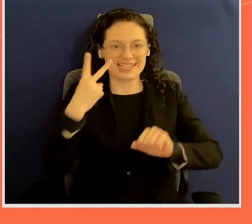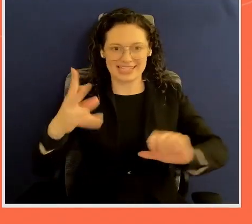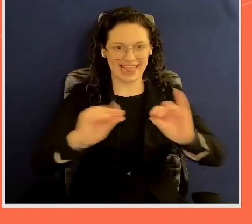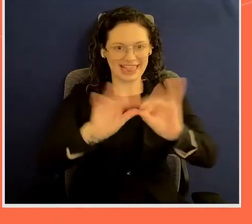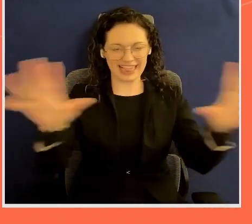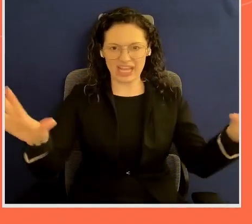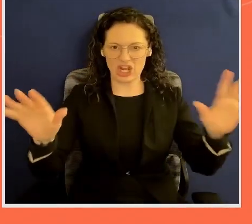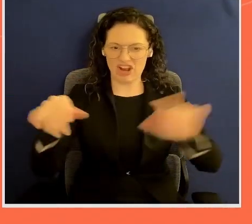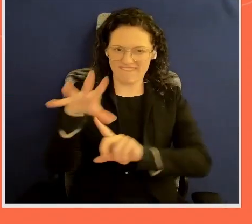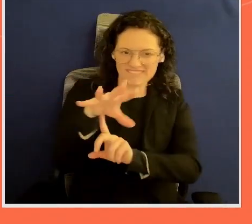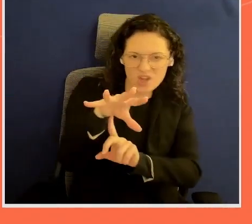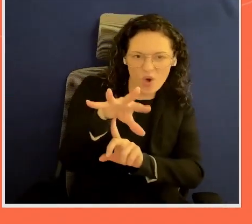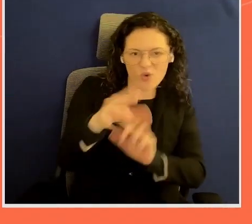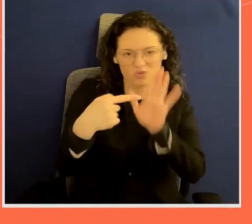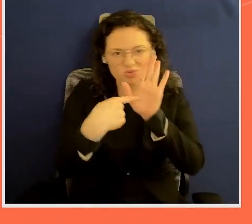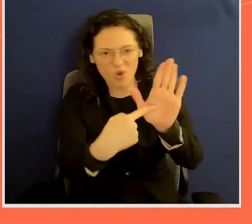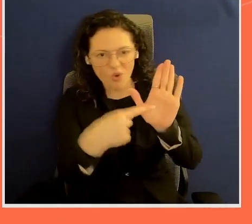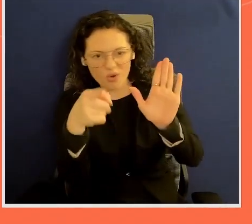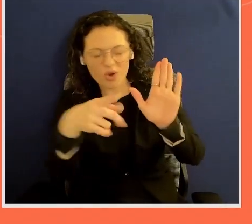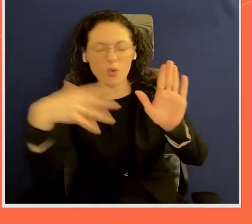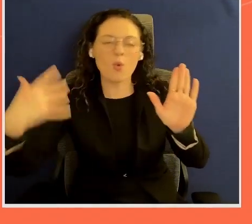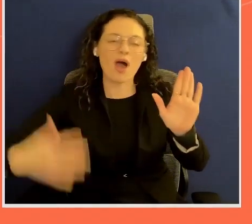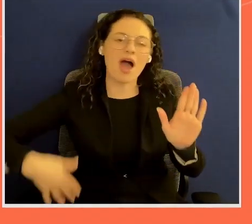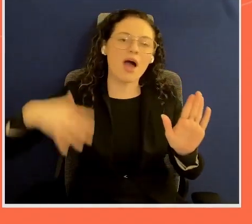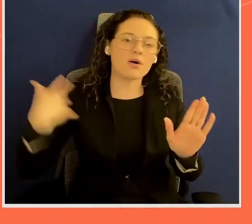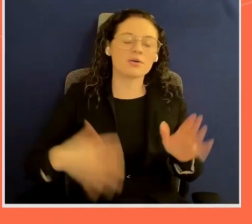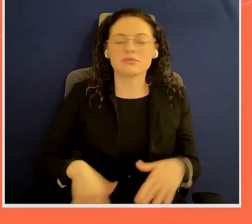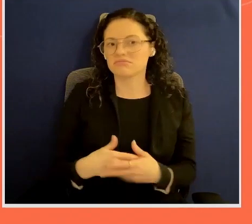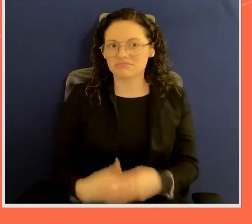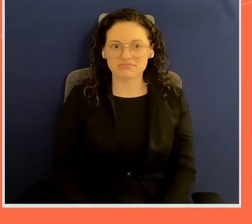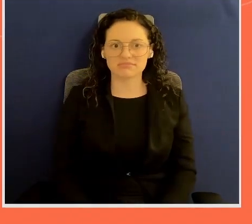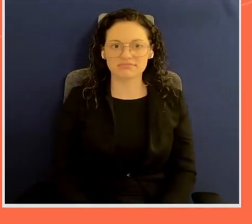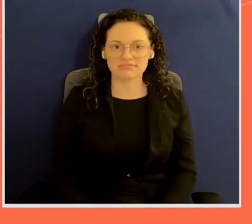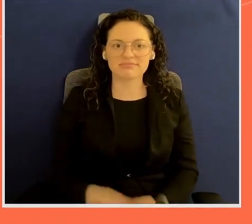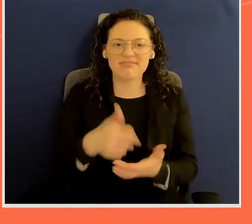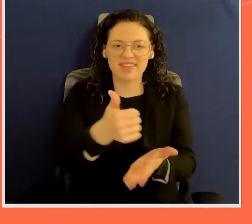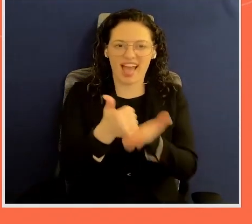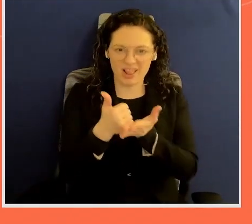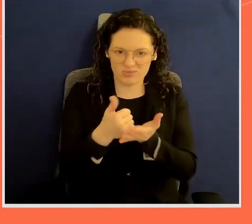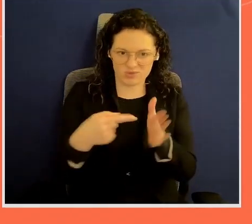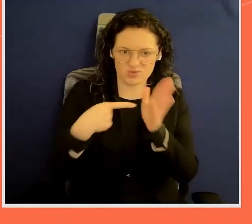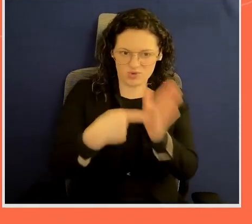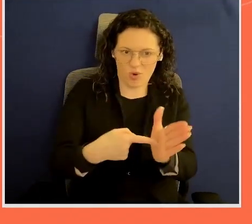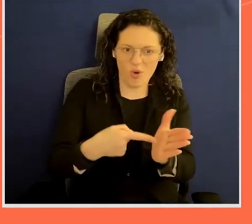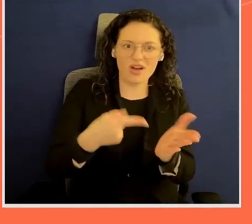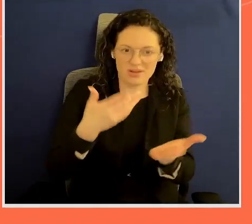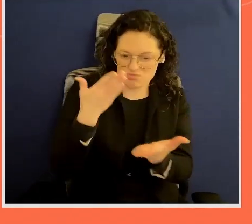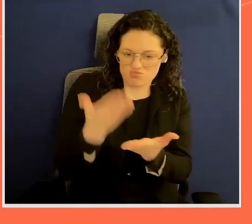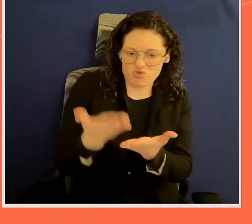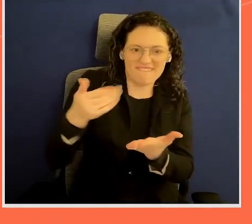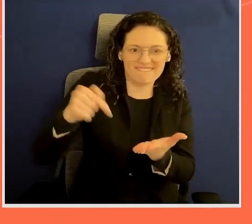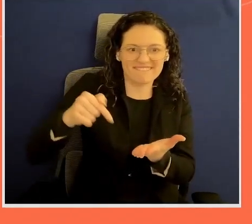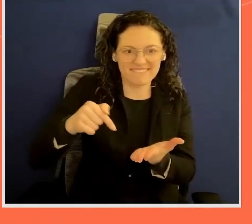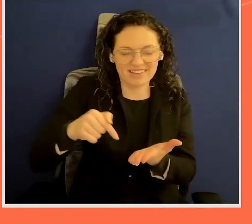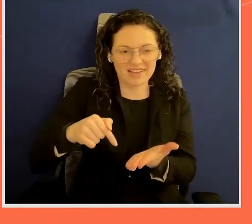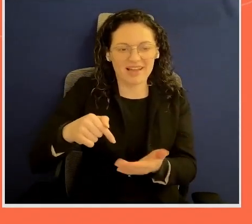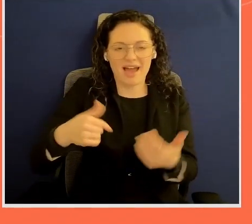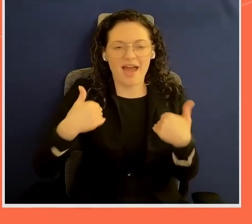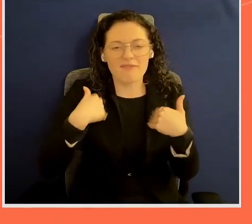ourselves and live responsibly as individuals and as nations. We are